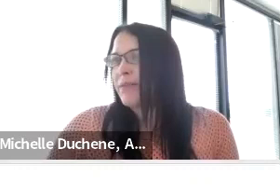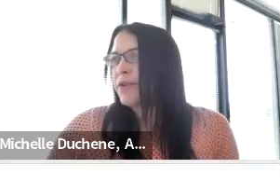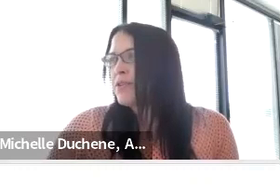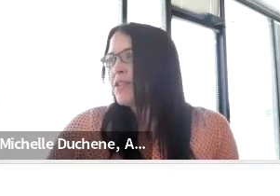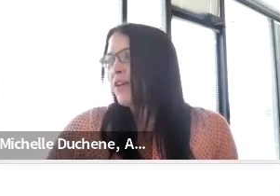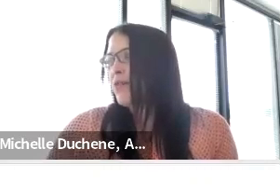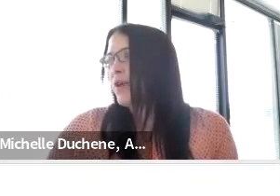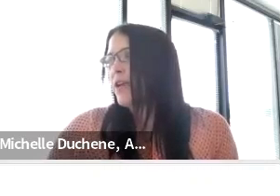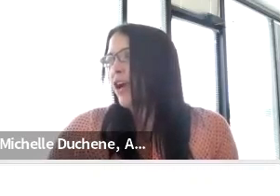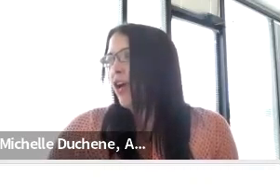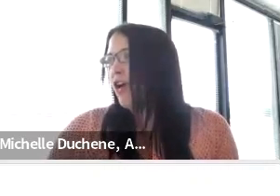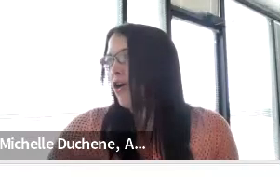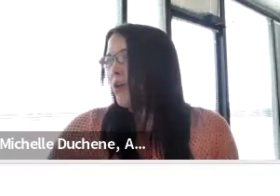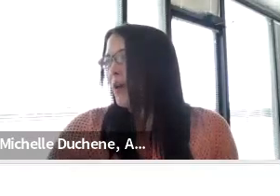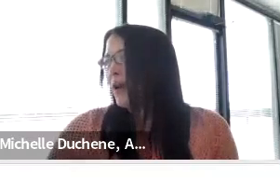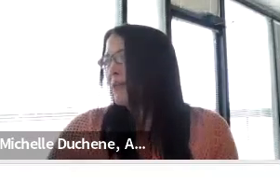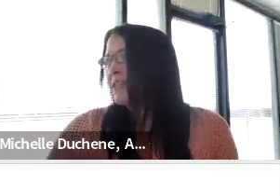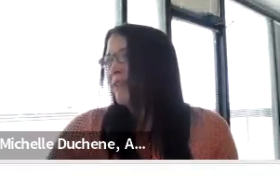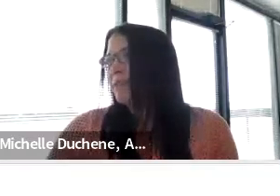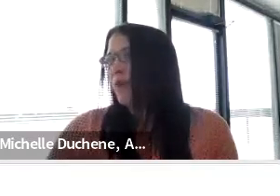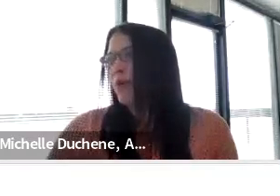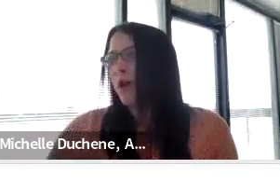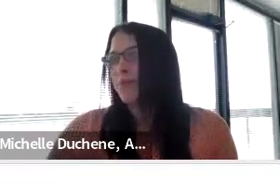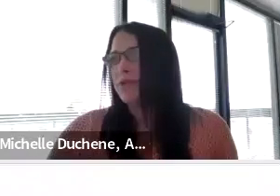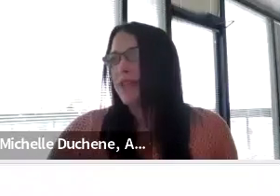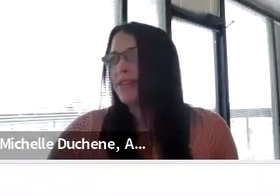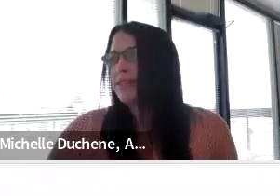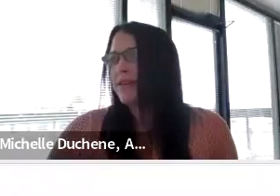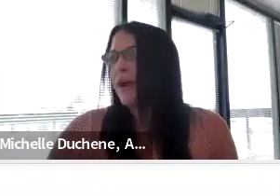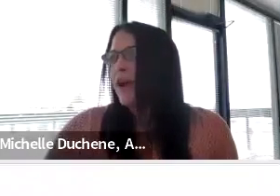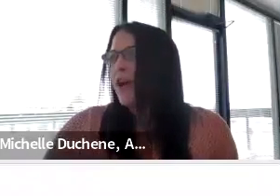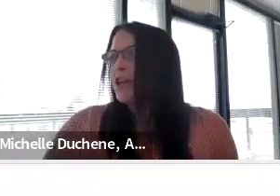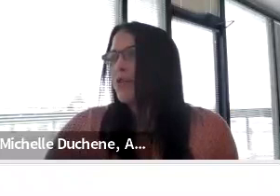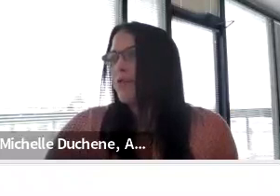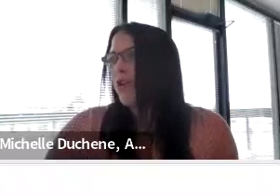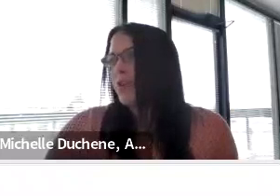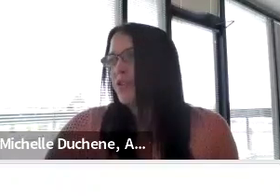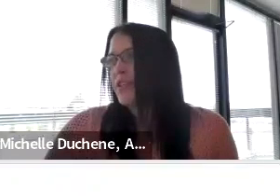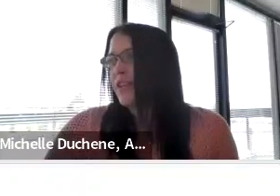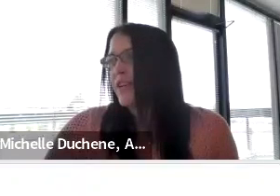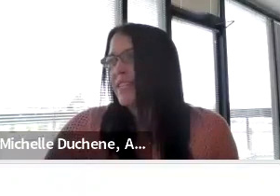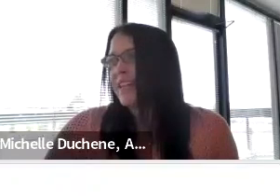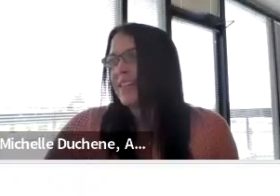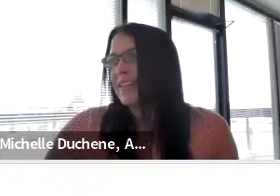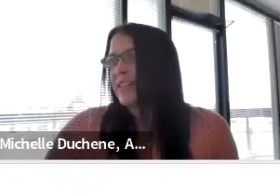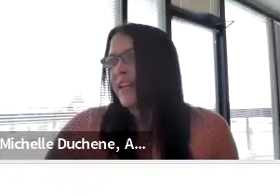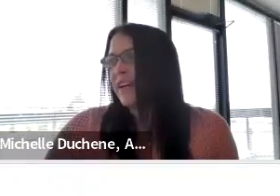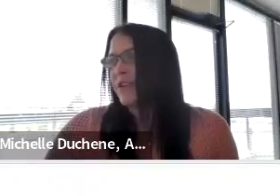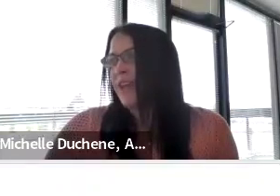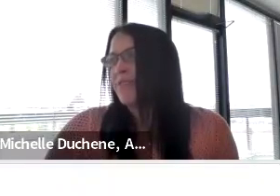our numbers, we went up 7.1%. So total for our regional center is